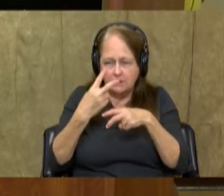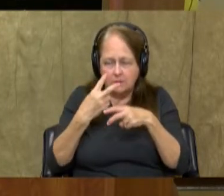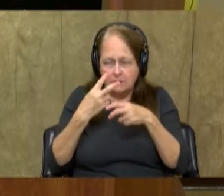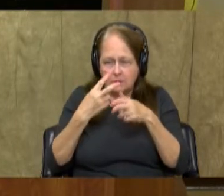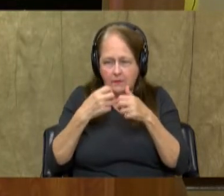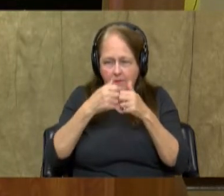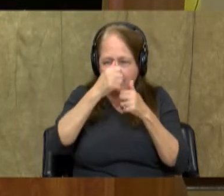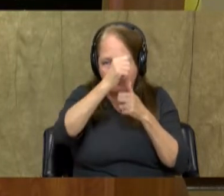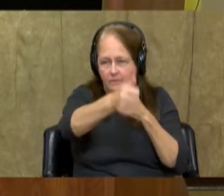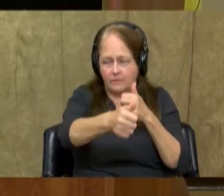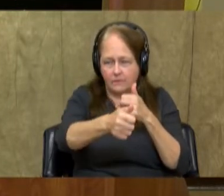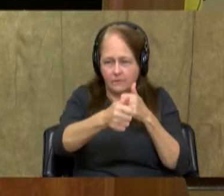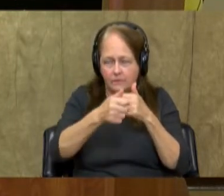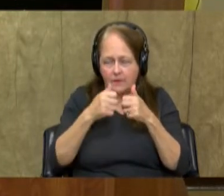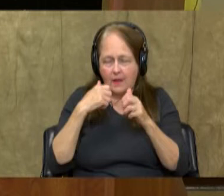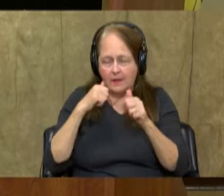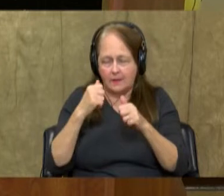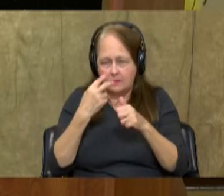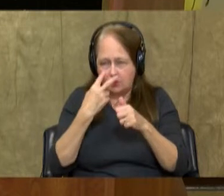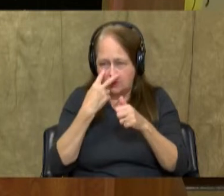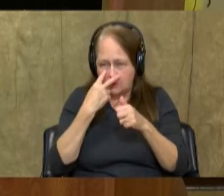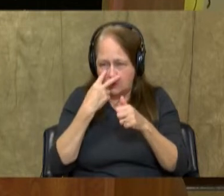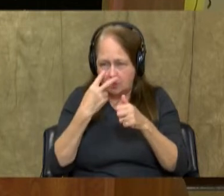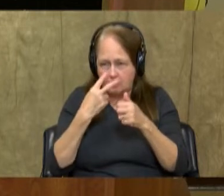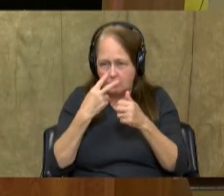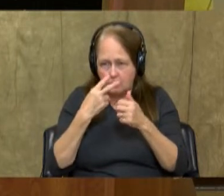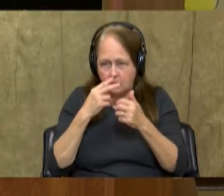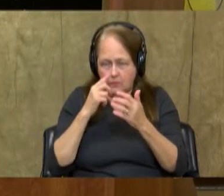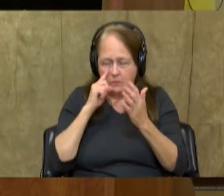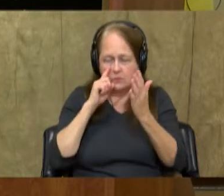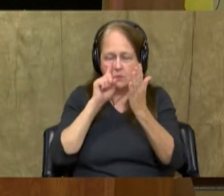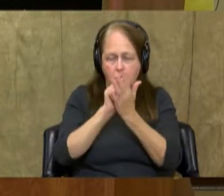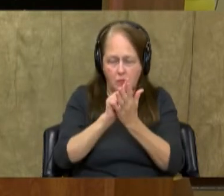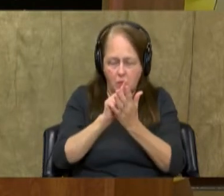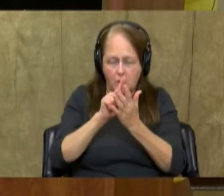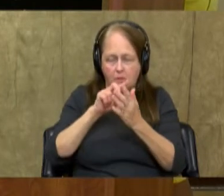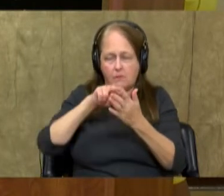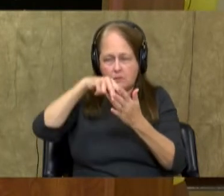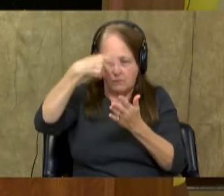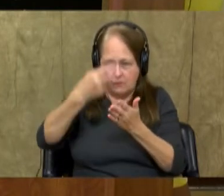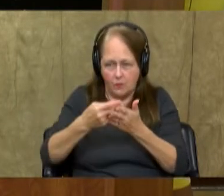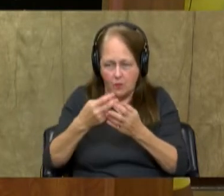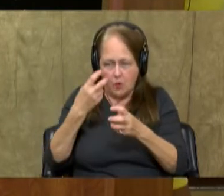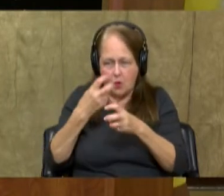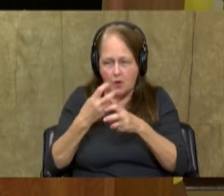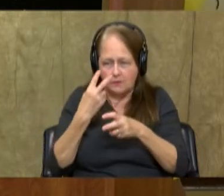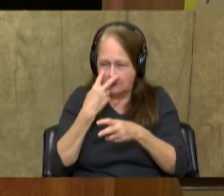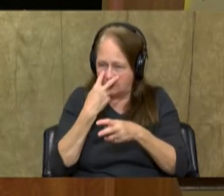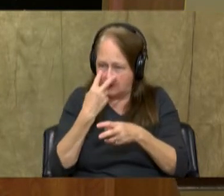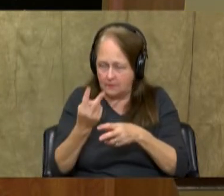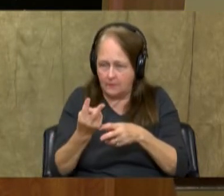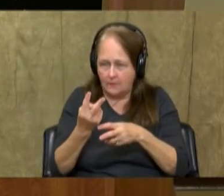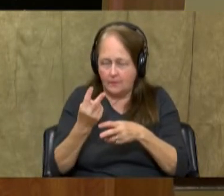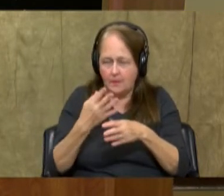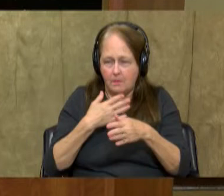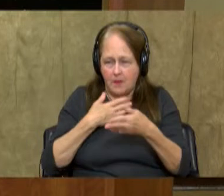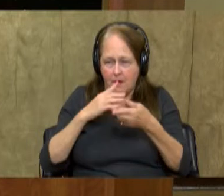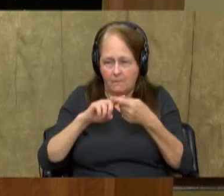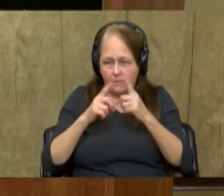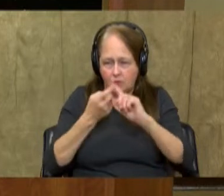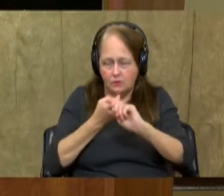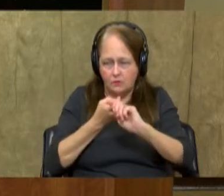could study were those I ran against or stumbled over. One day, my